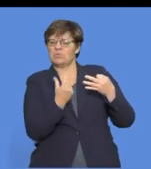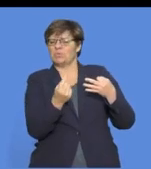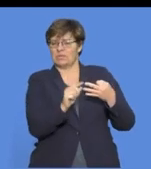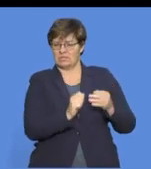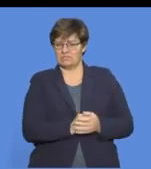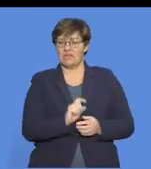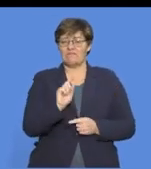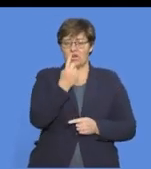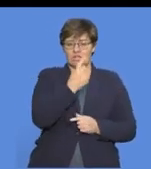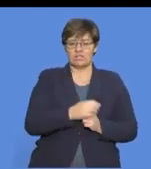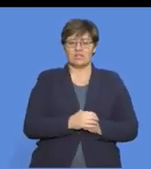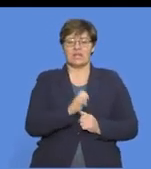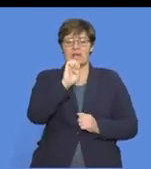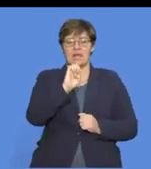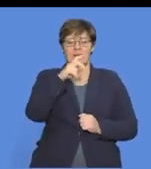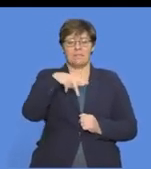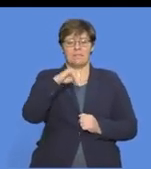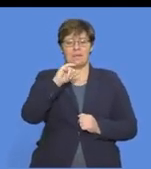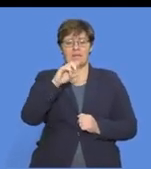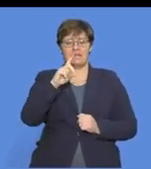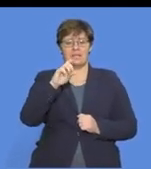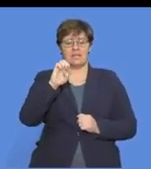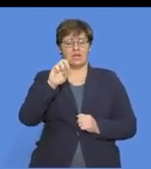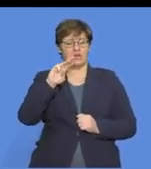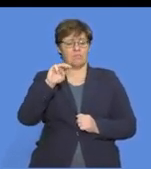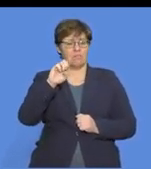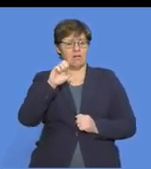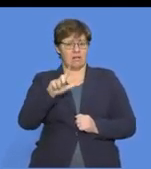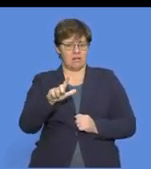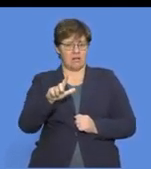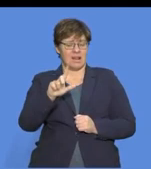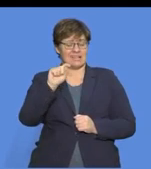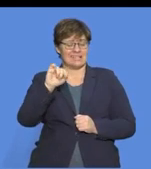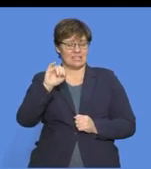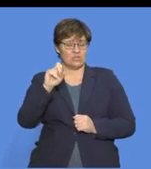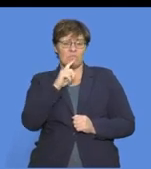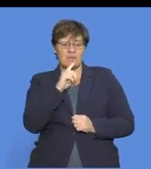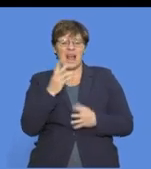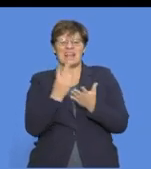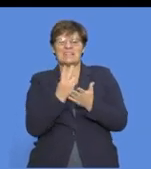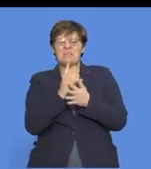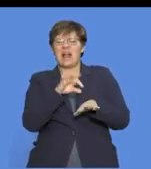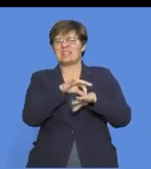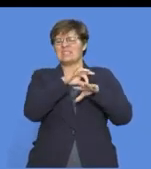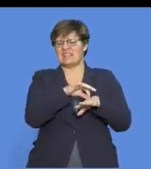they do. First one is epidermal tissue, which is the skin surrounding a plant,